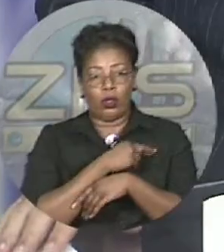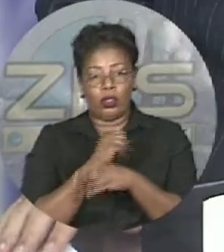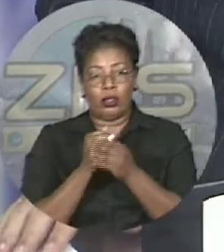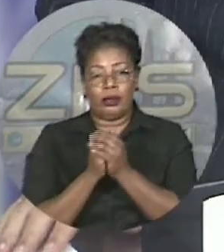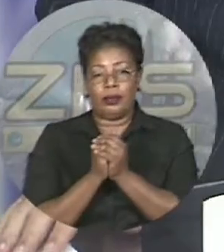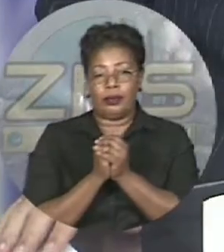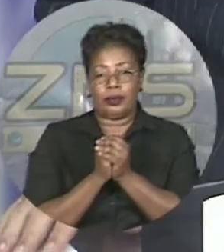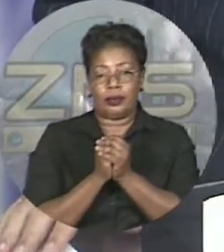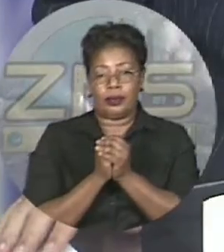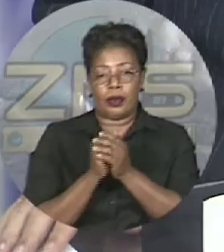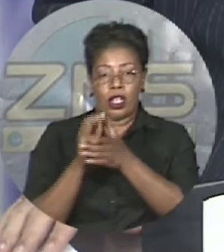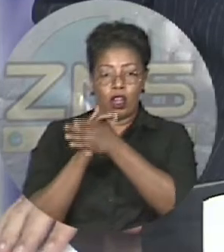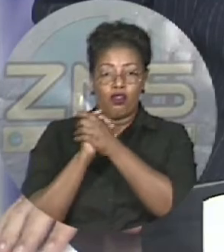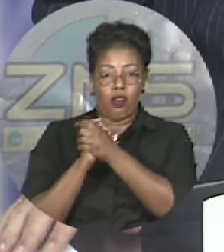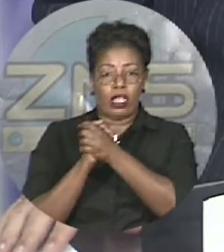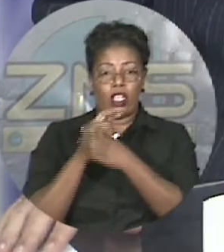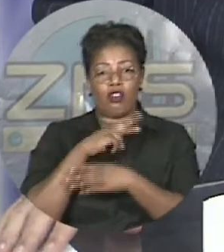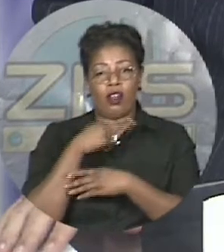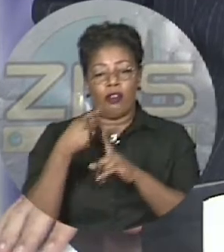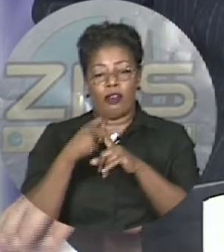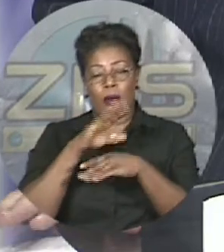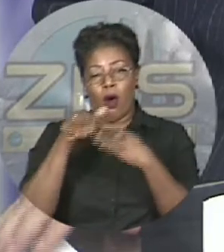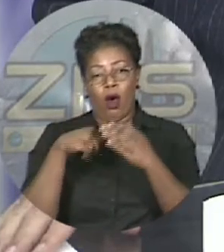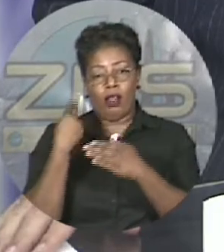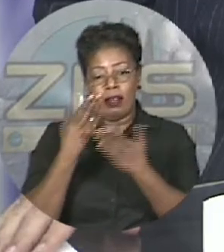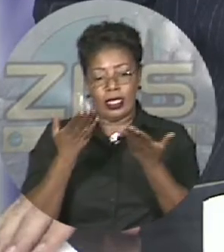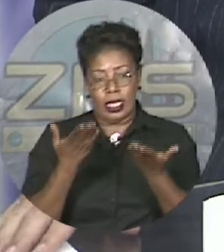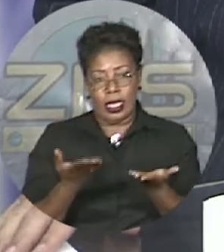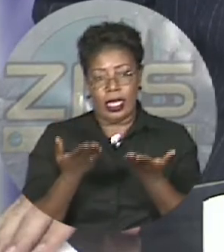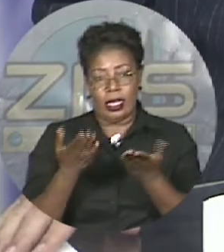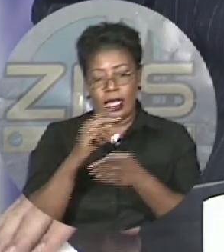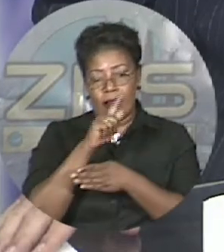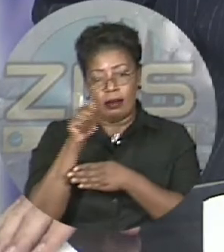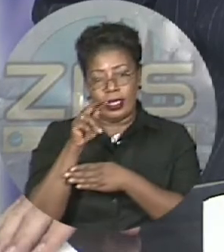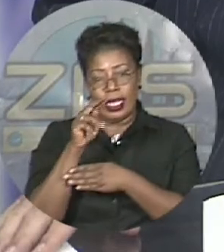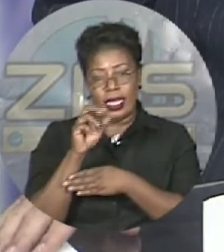And congratulations, Rev, from all of us here at ZNS News. Definitely a big award there. It is.